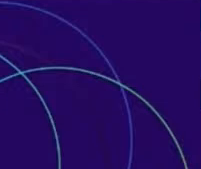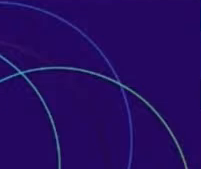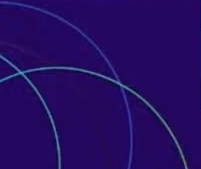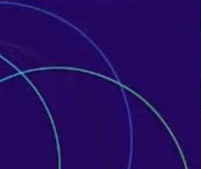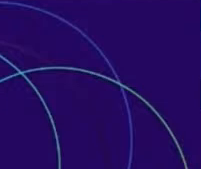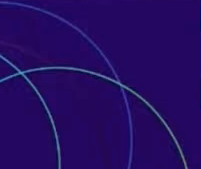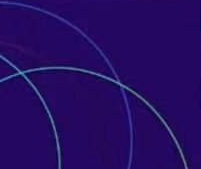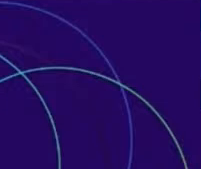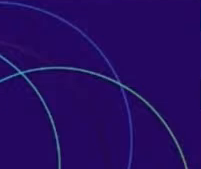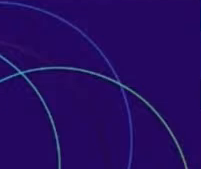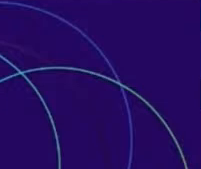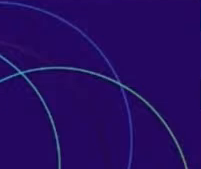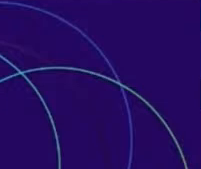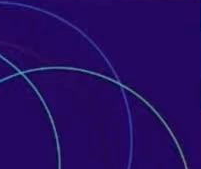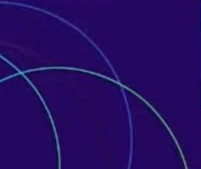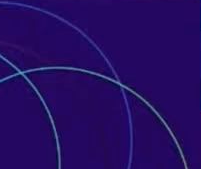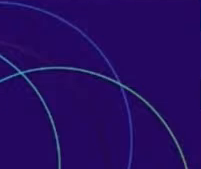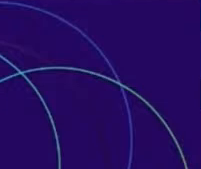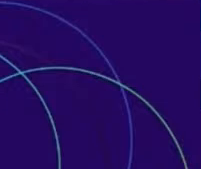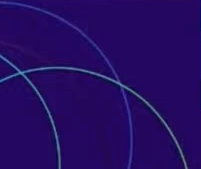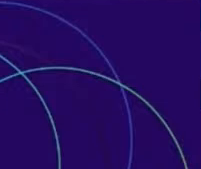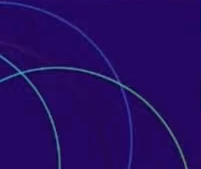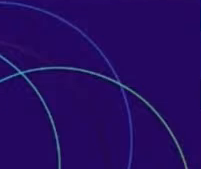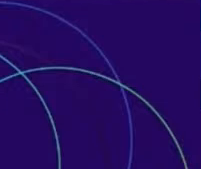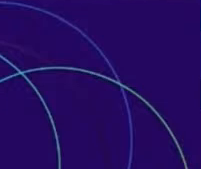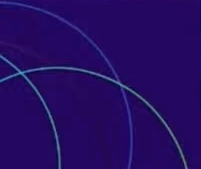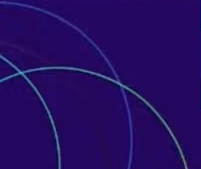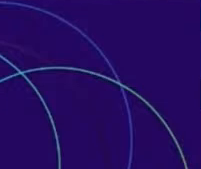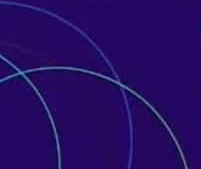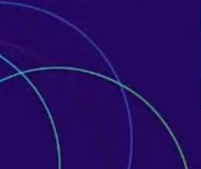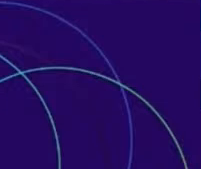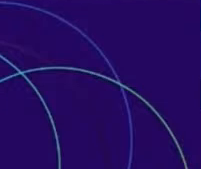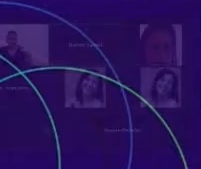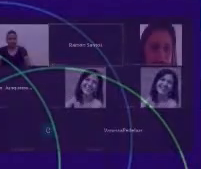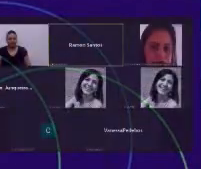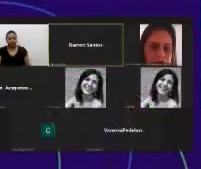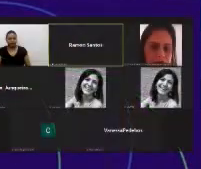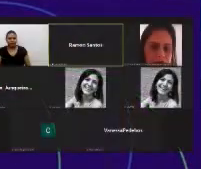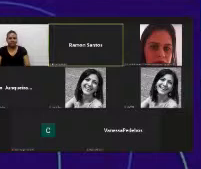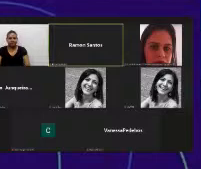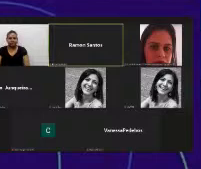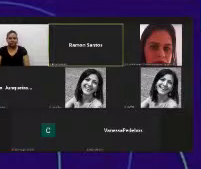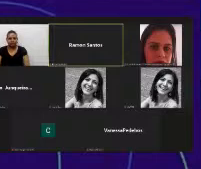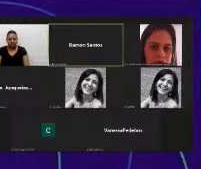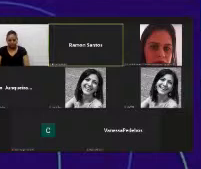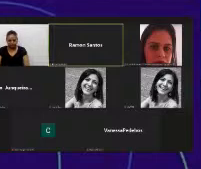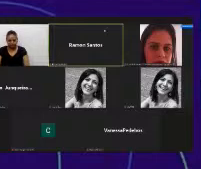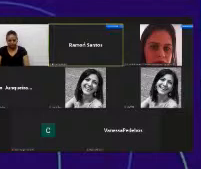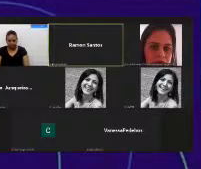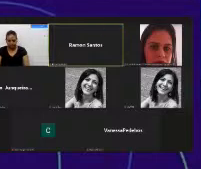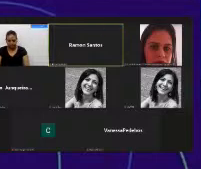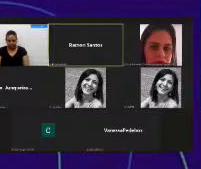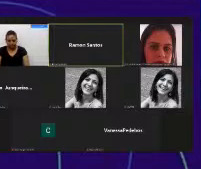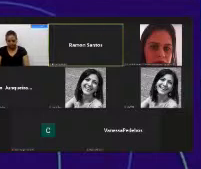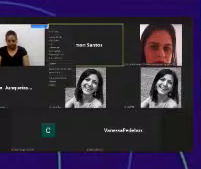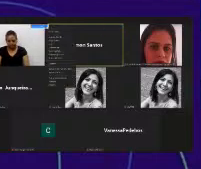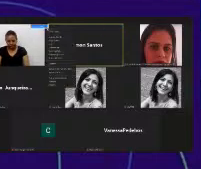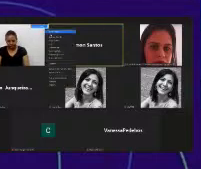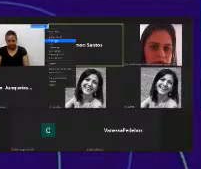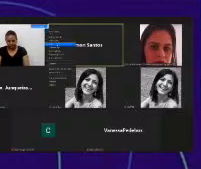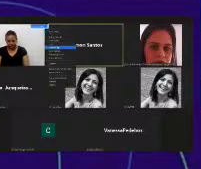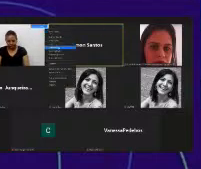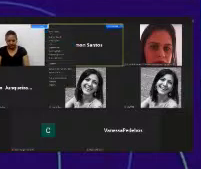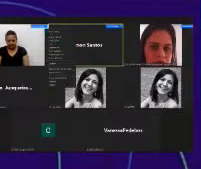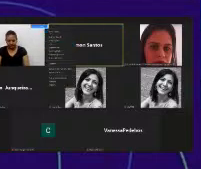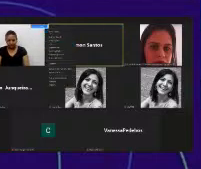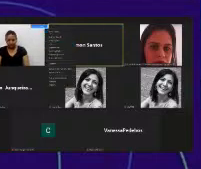easily available. It's actually quite easy to get a hold of any sort of a chatbot that is AI powered, and it's becoming more